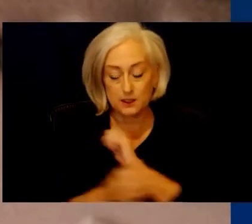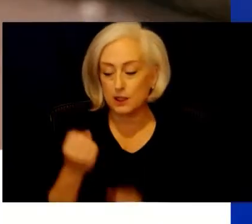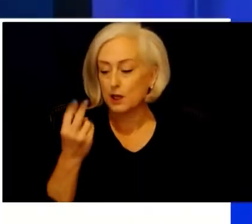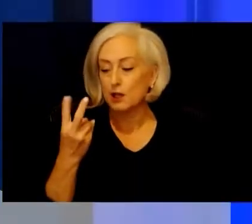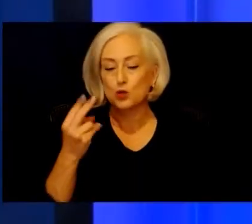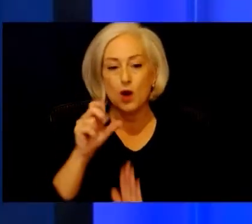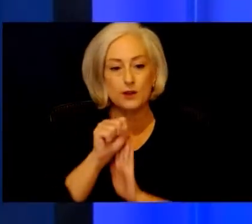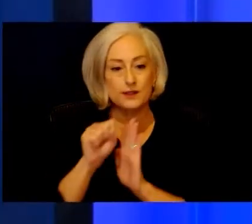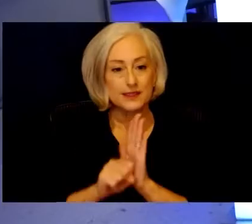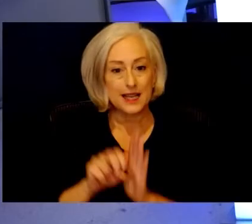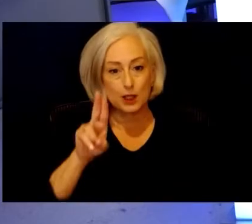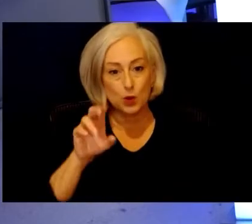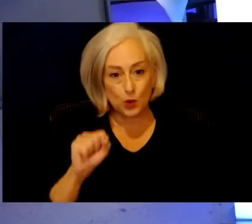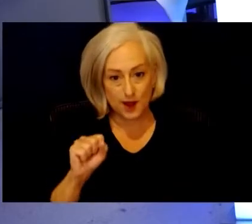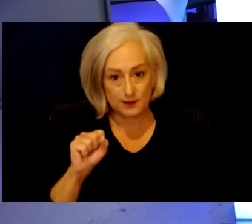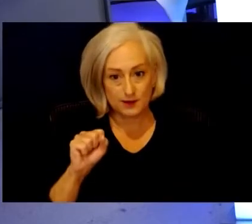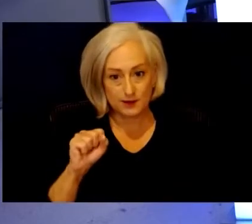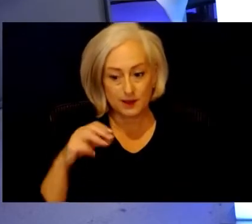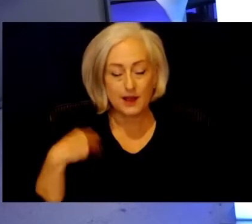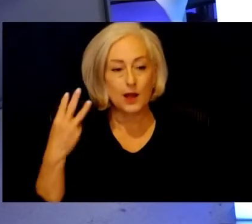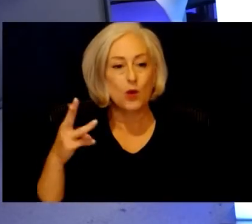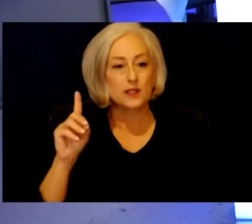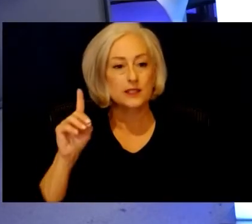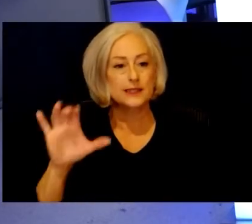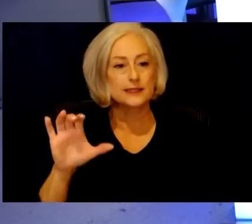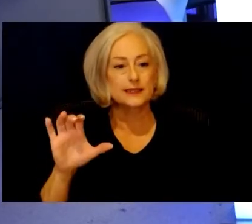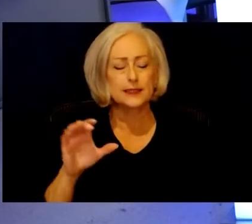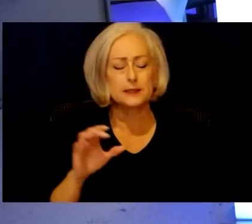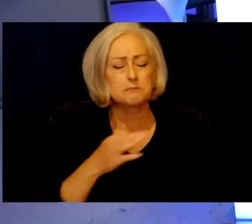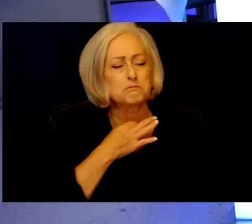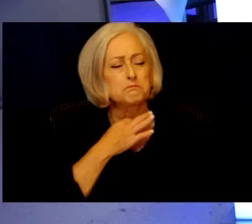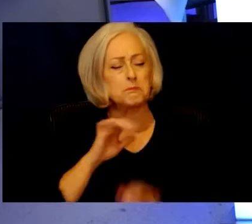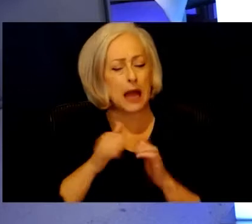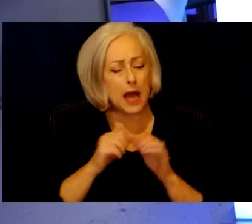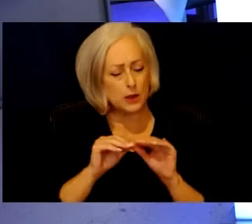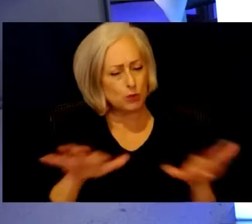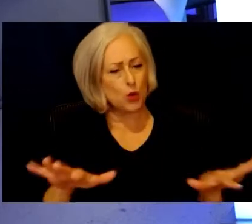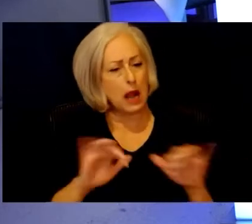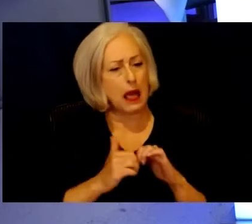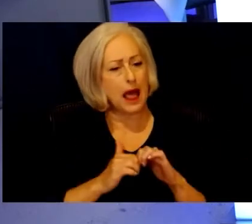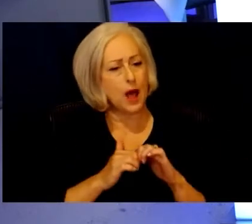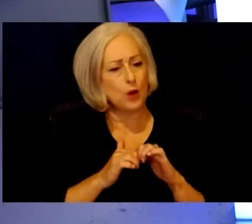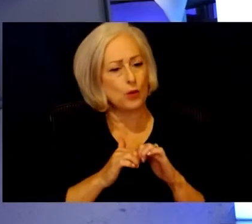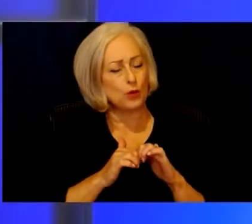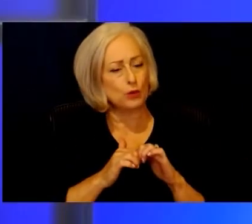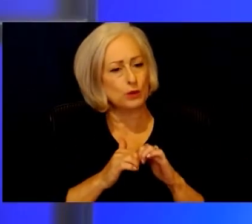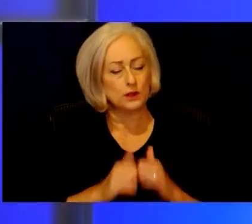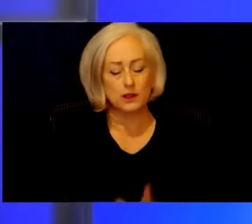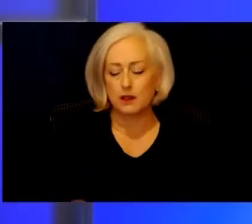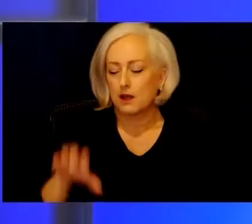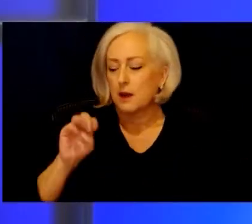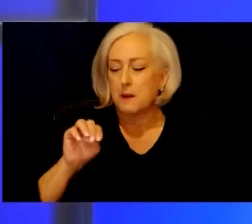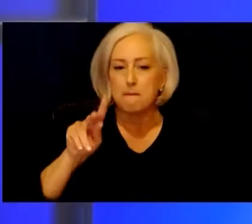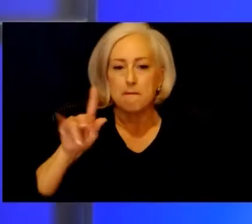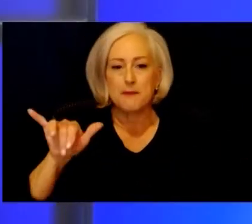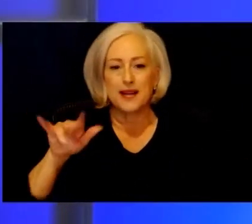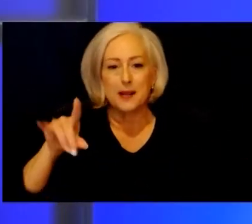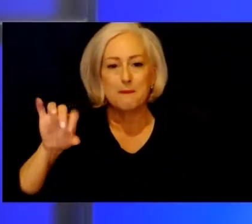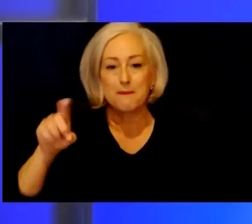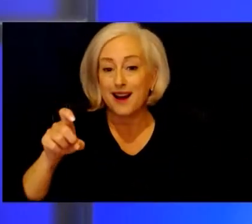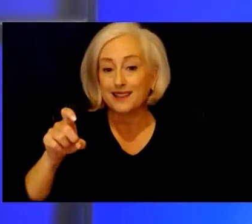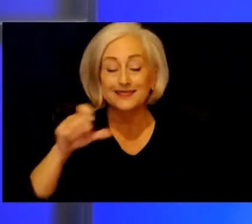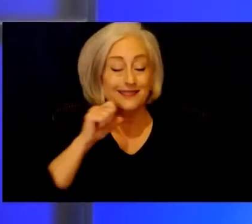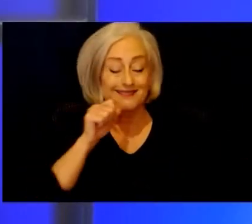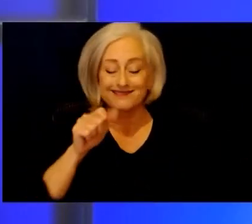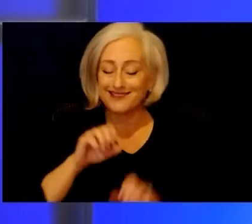So Kelly, how does this spread? So monkeypox is spread not by monkeys, but it is